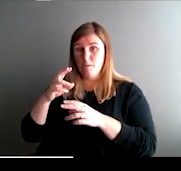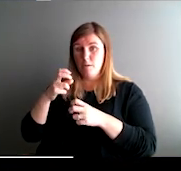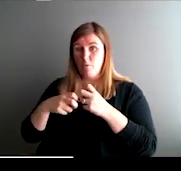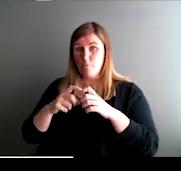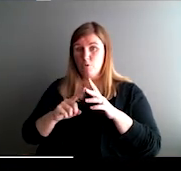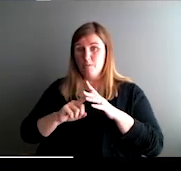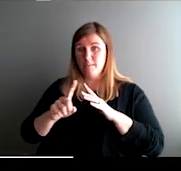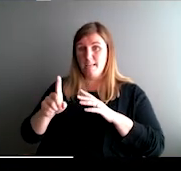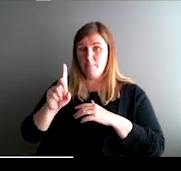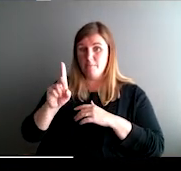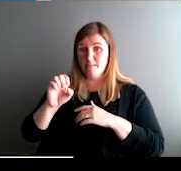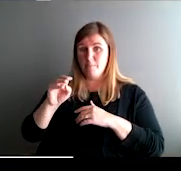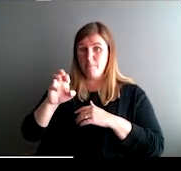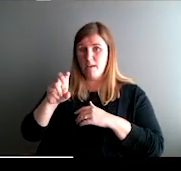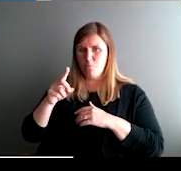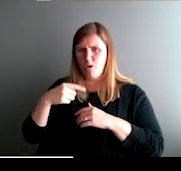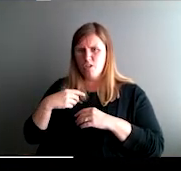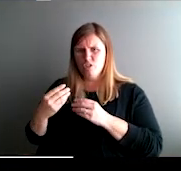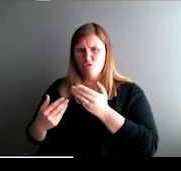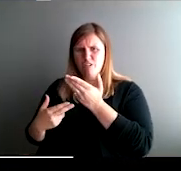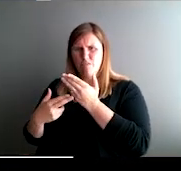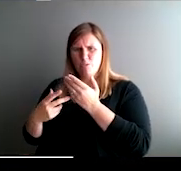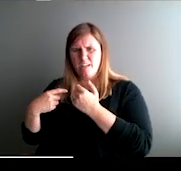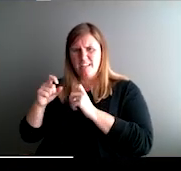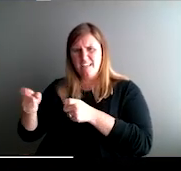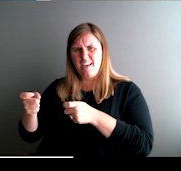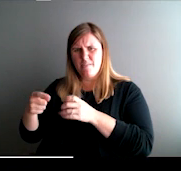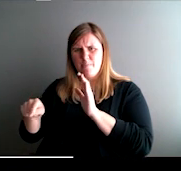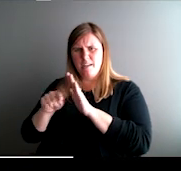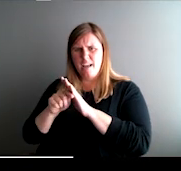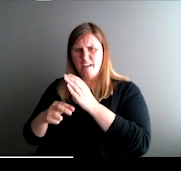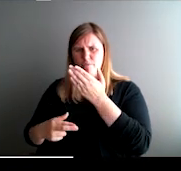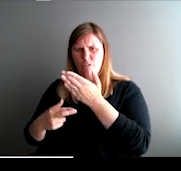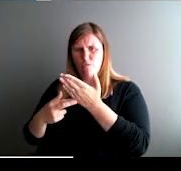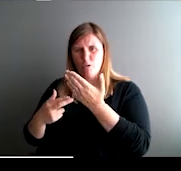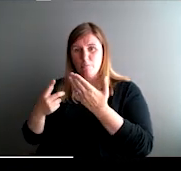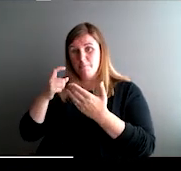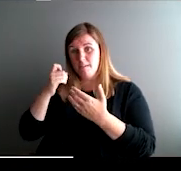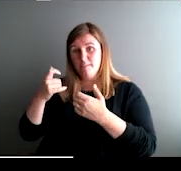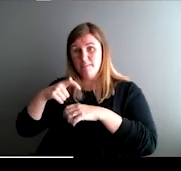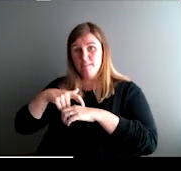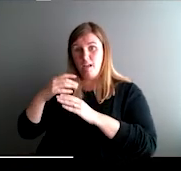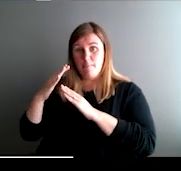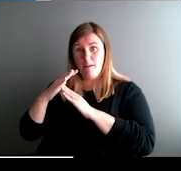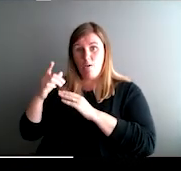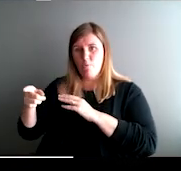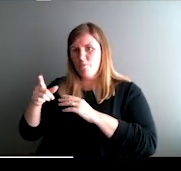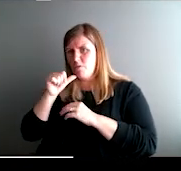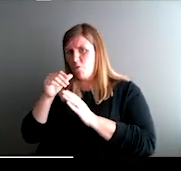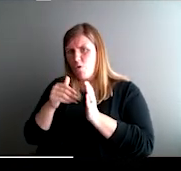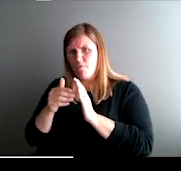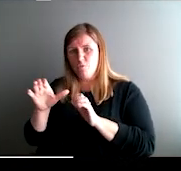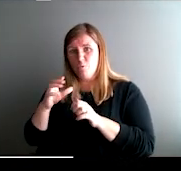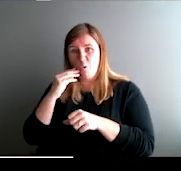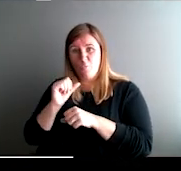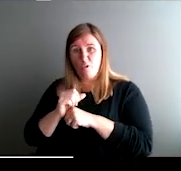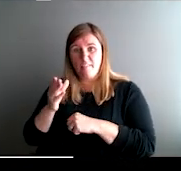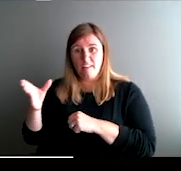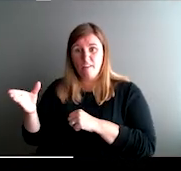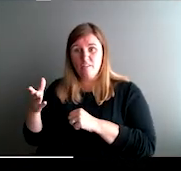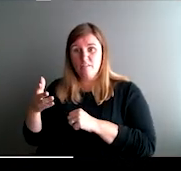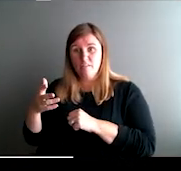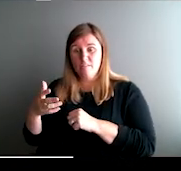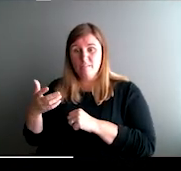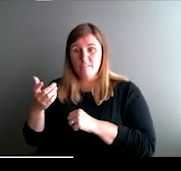a demand, well, I just reinforced it. I just gave them negative reinforcement, because in timeout, we don't often do our homework there. It's